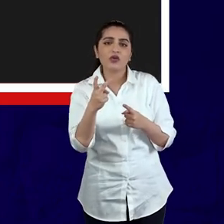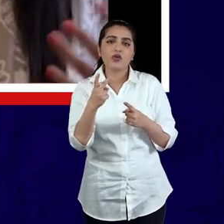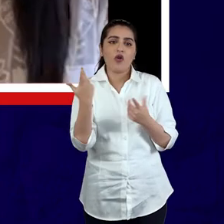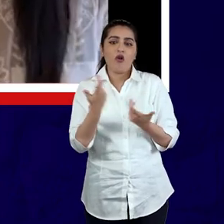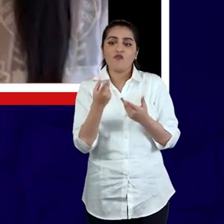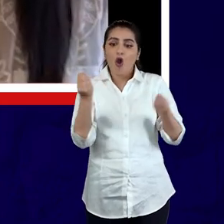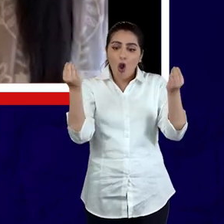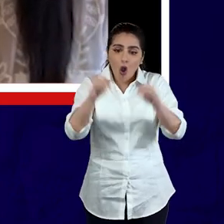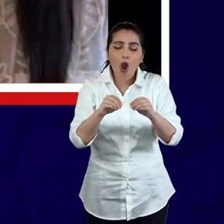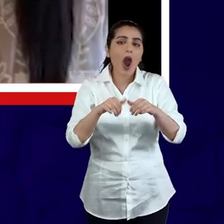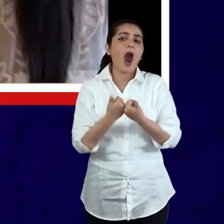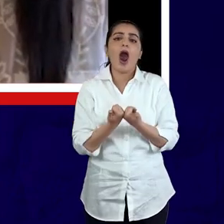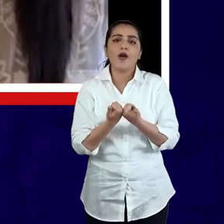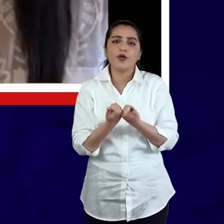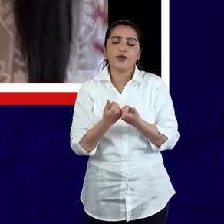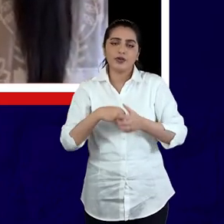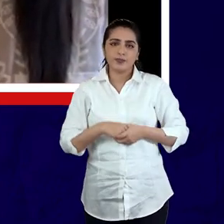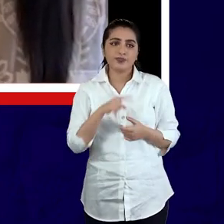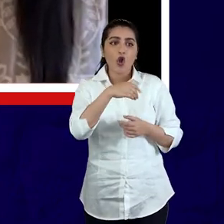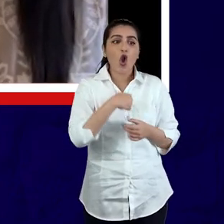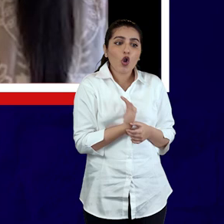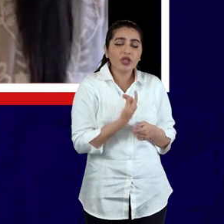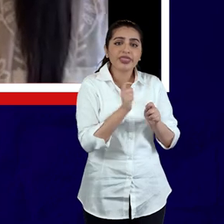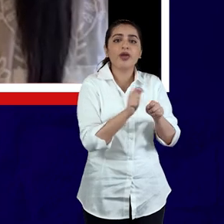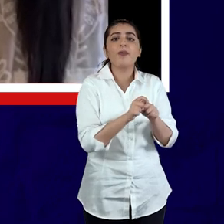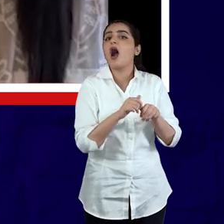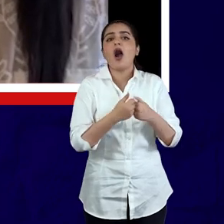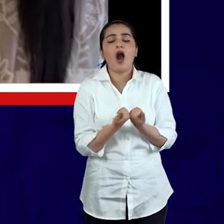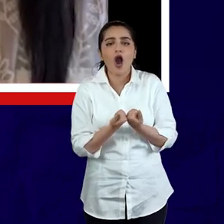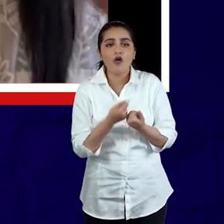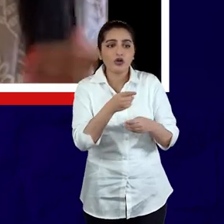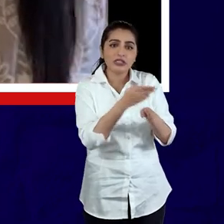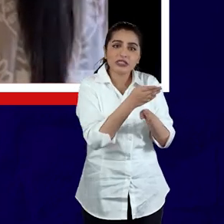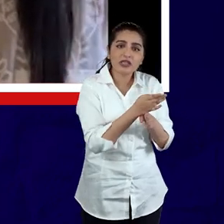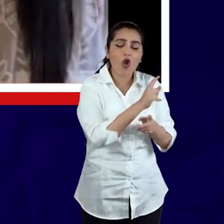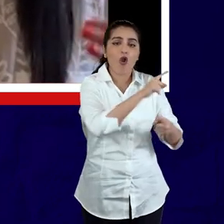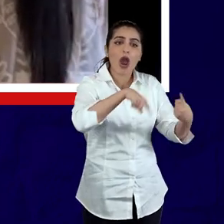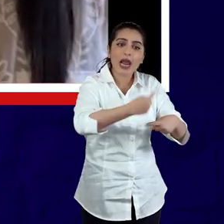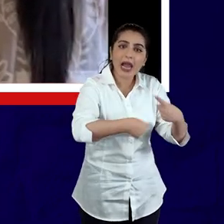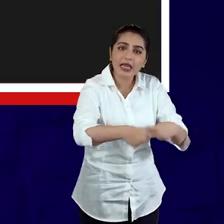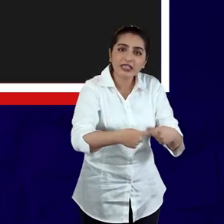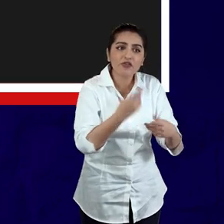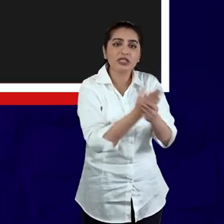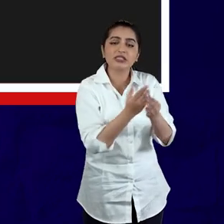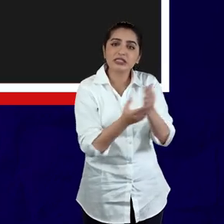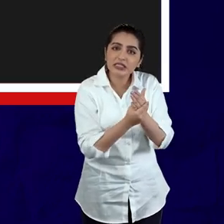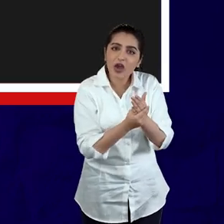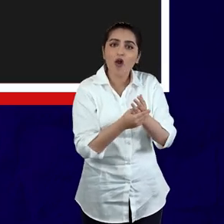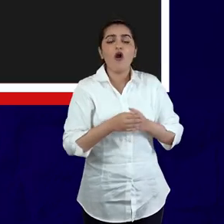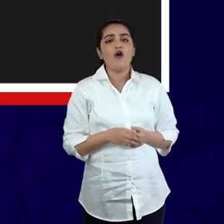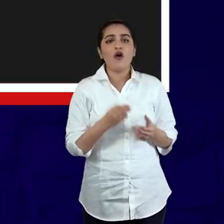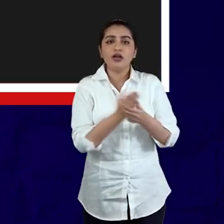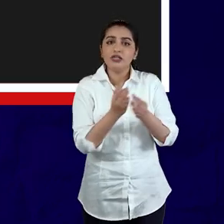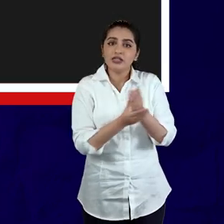And what's more empowering than the fact that they make it themselves, that they can, and that they continue those skills, and they're